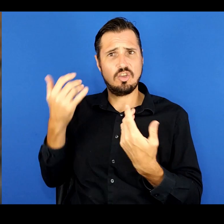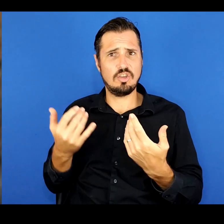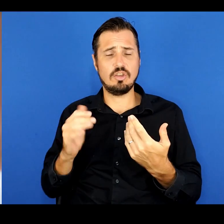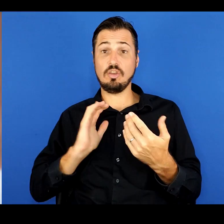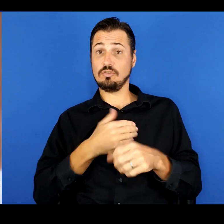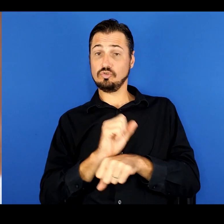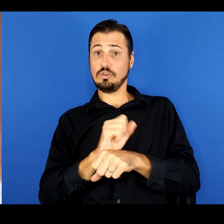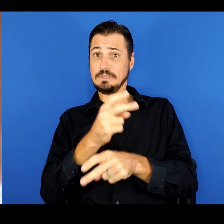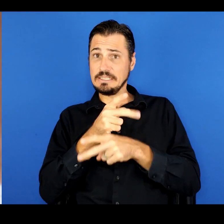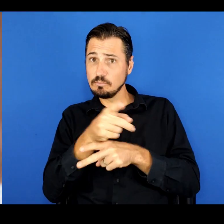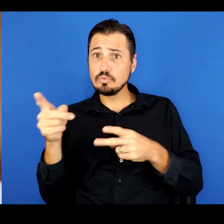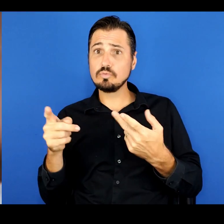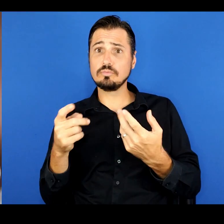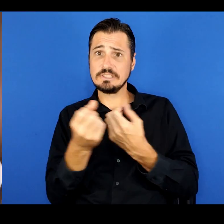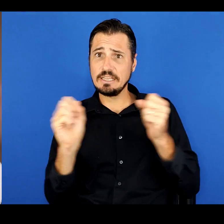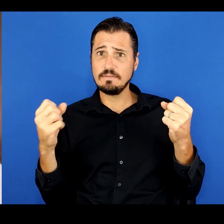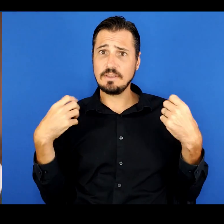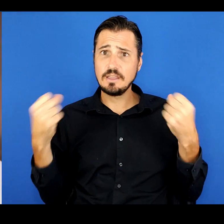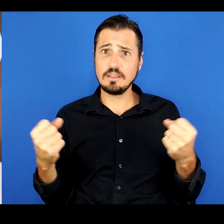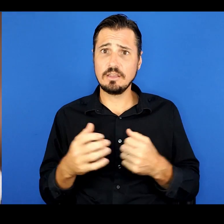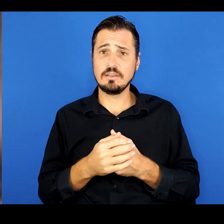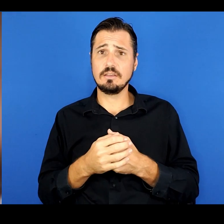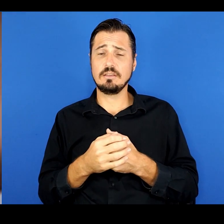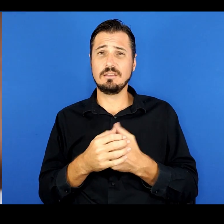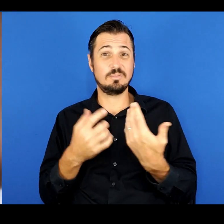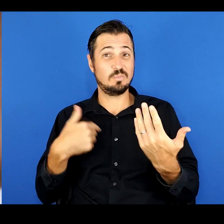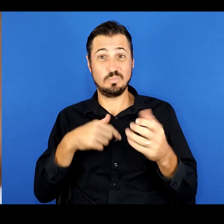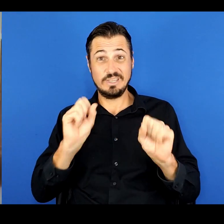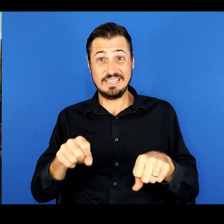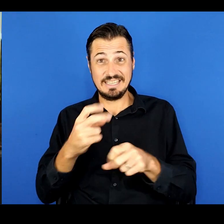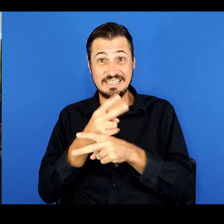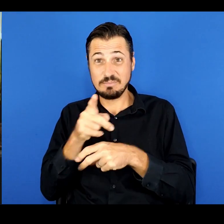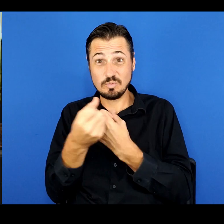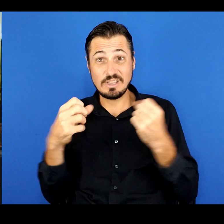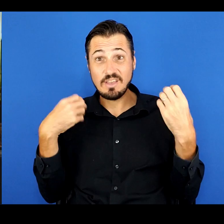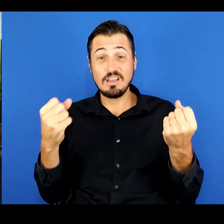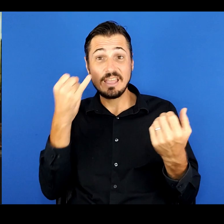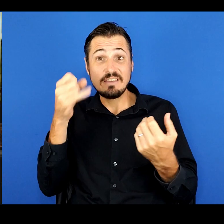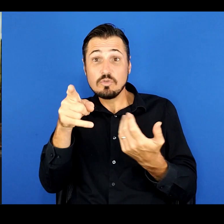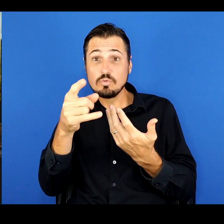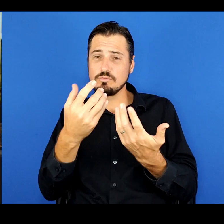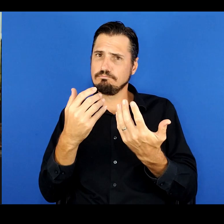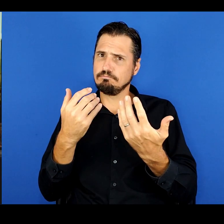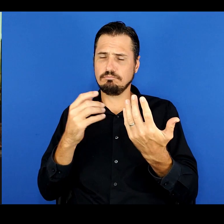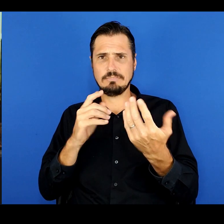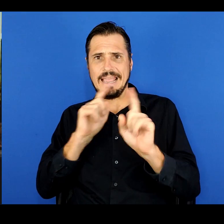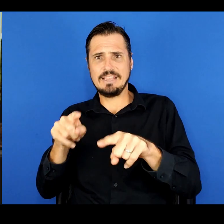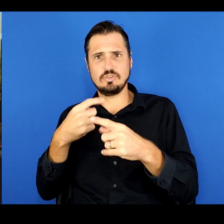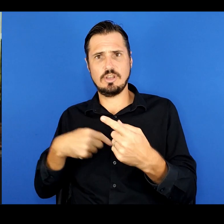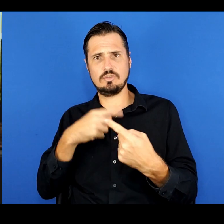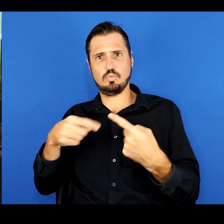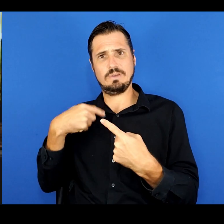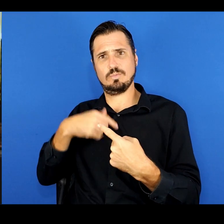you and your loved ones and your community safe and healthy. We can only do that if you are as responsive as you can